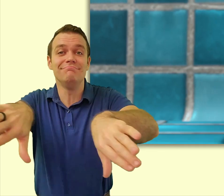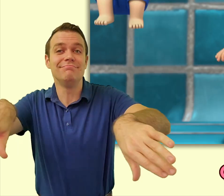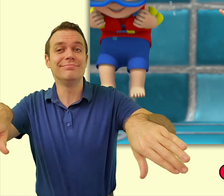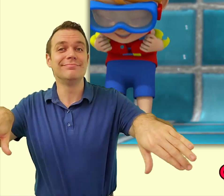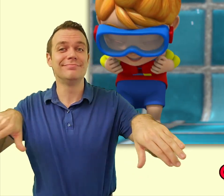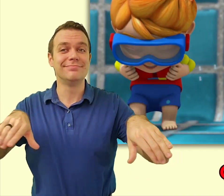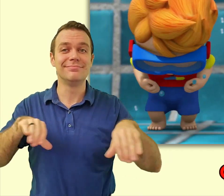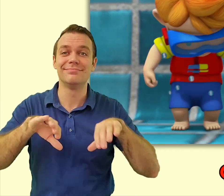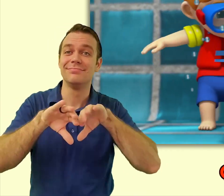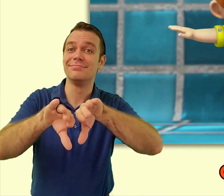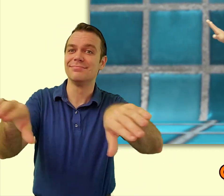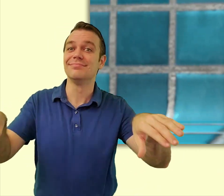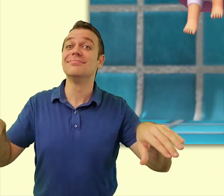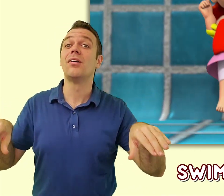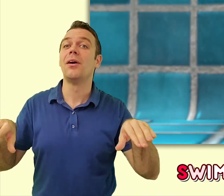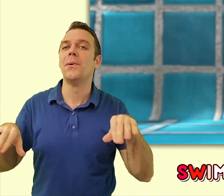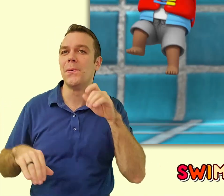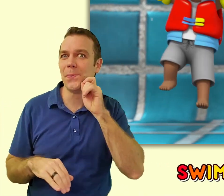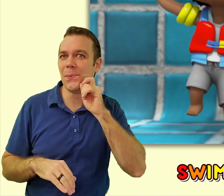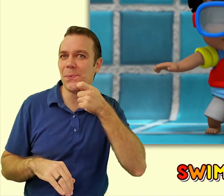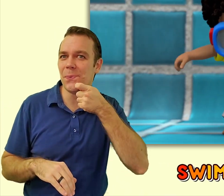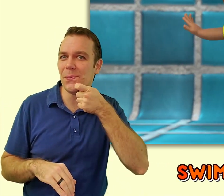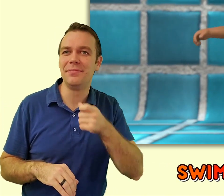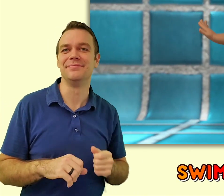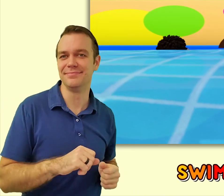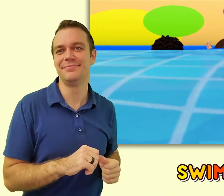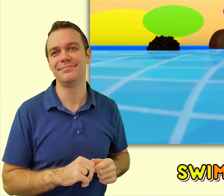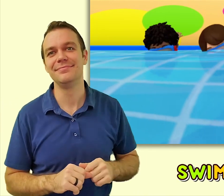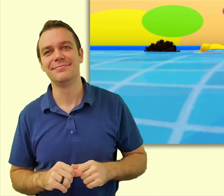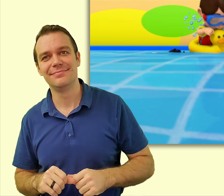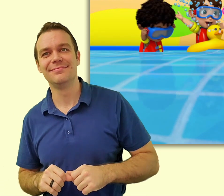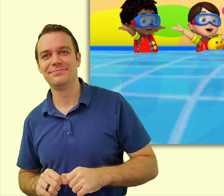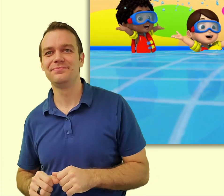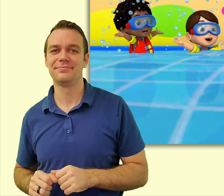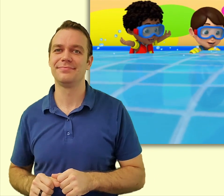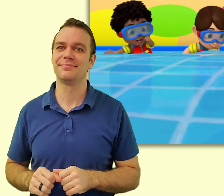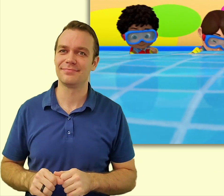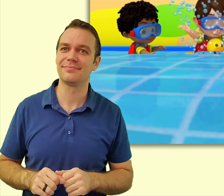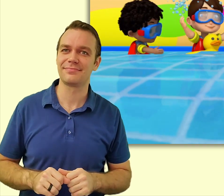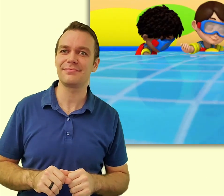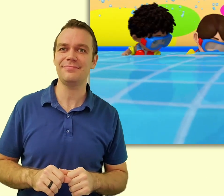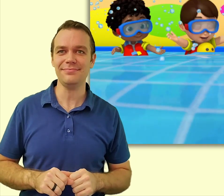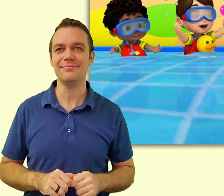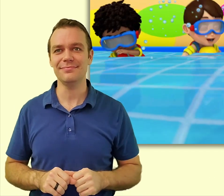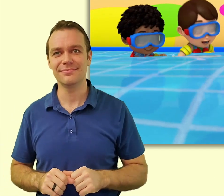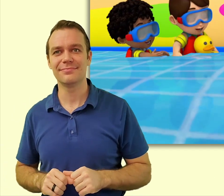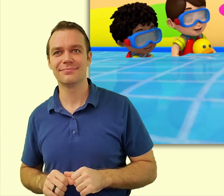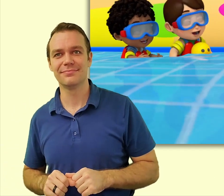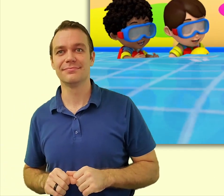Swimming, oh swimming, swimming is so cool, yeah!